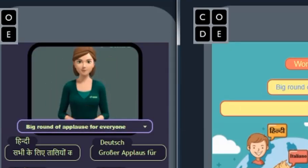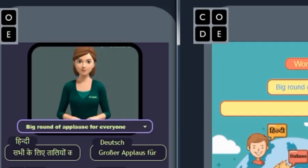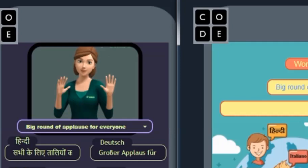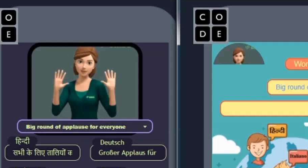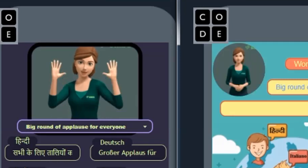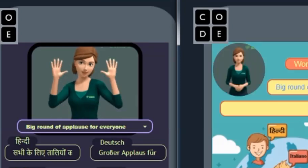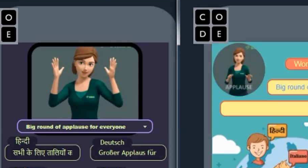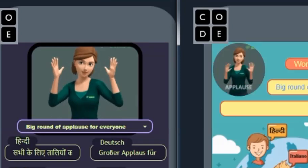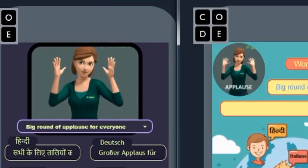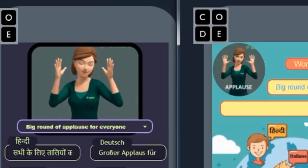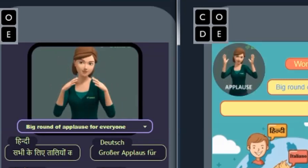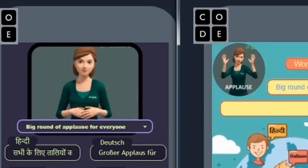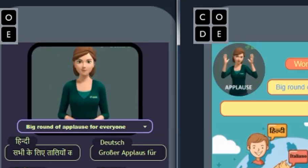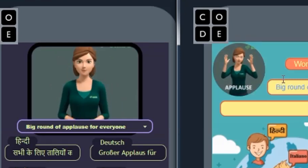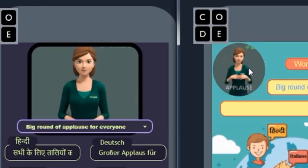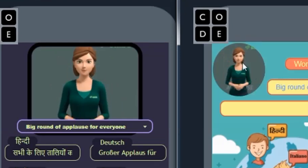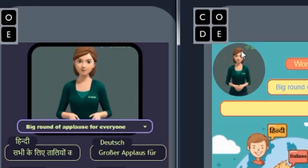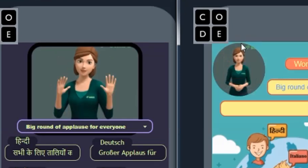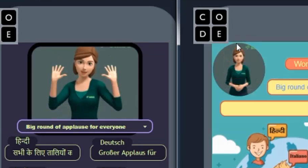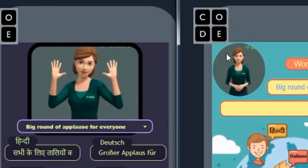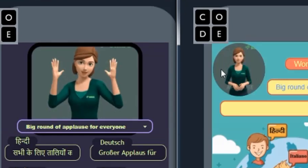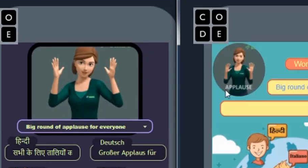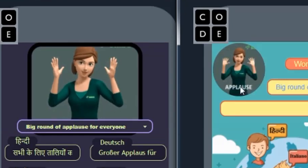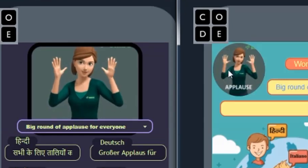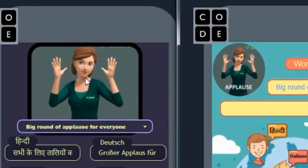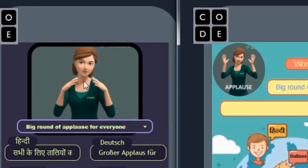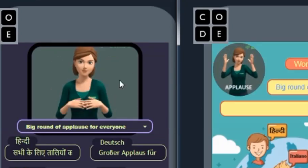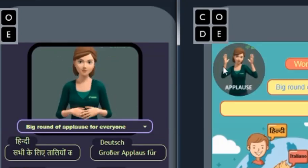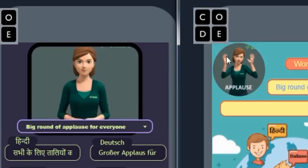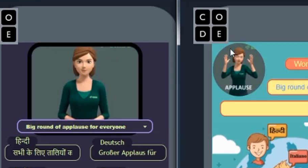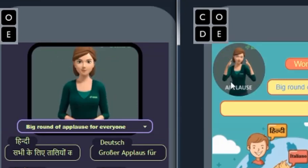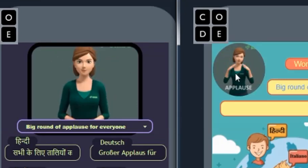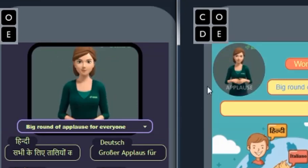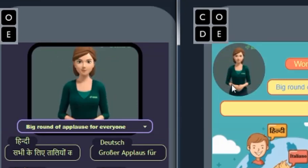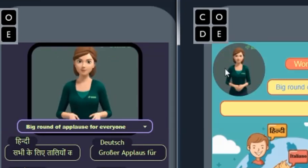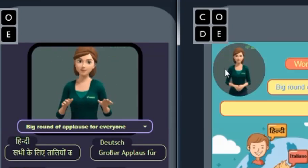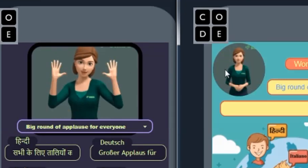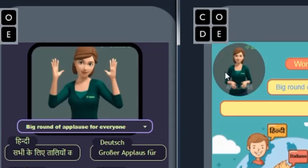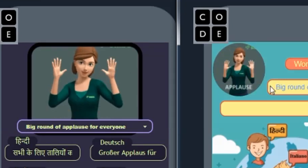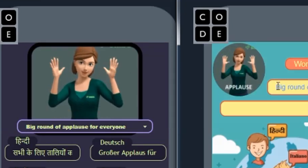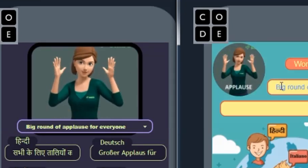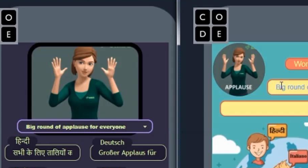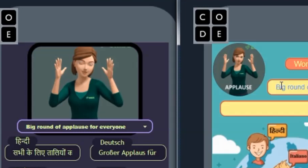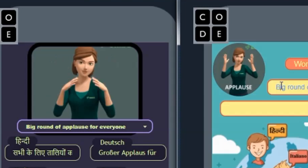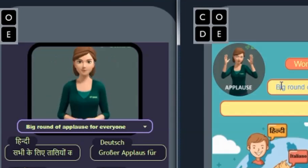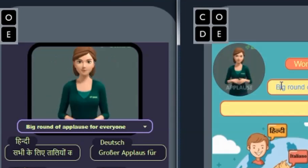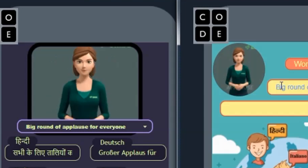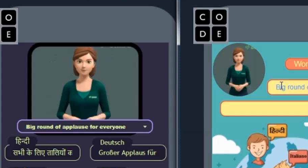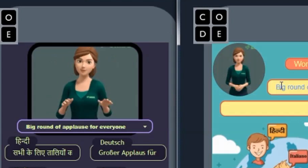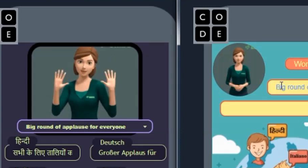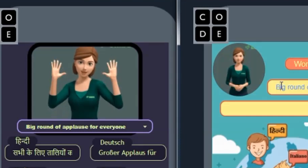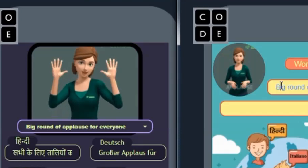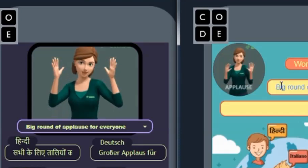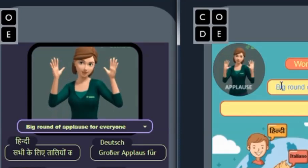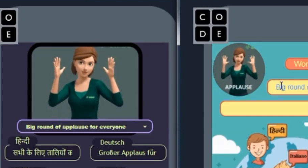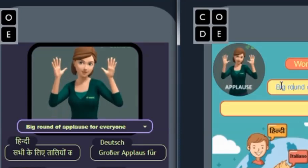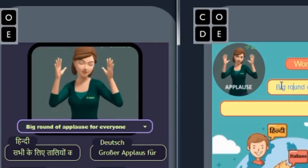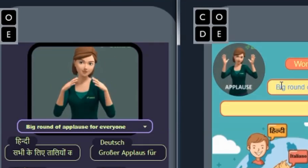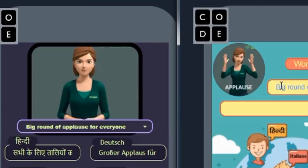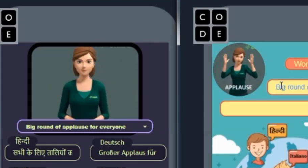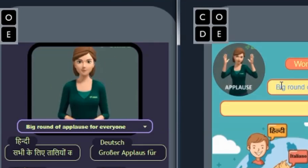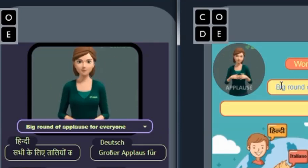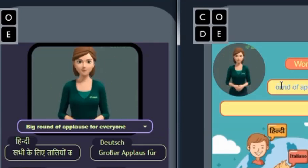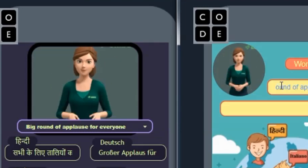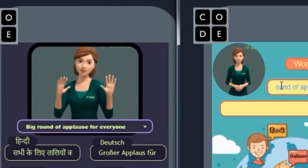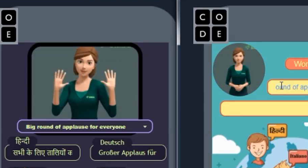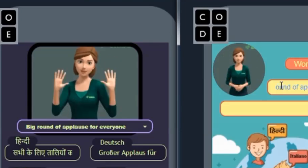first, and automatically he'll get to see this image over here and the